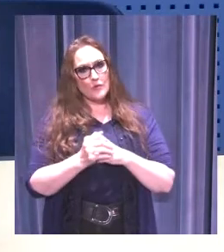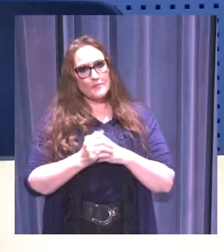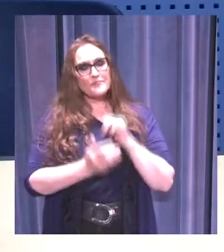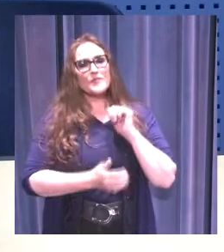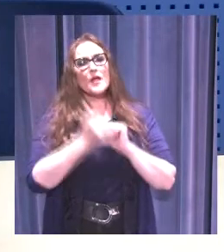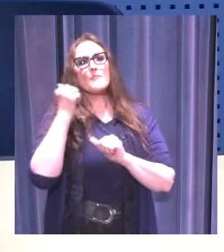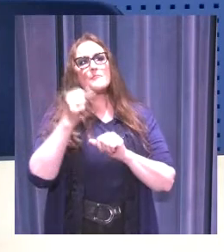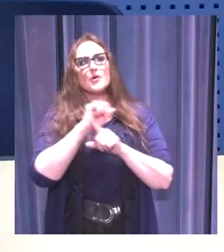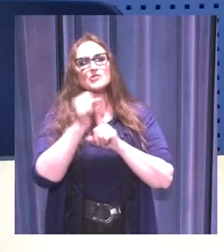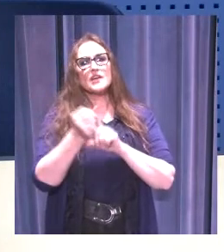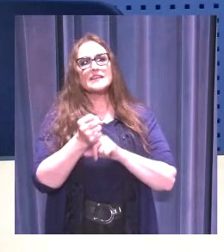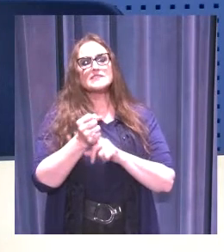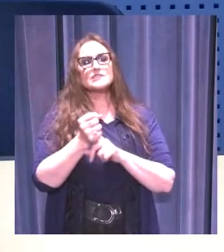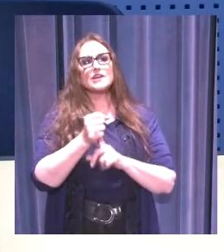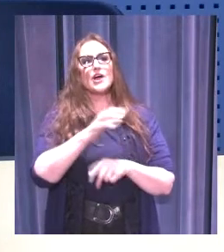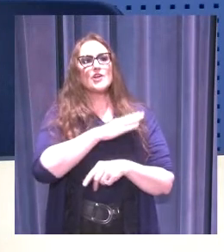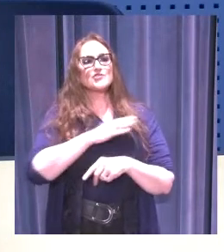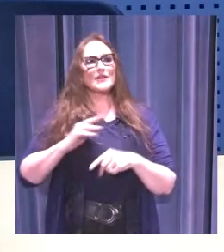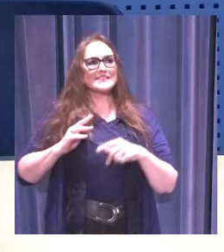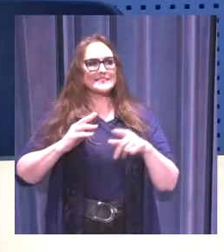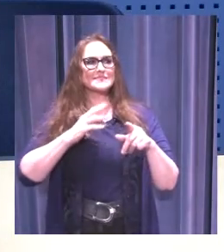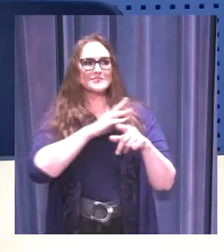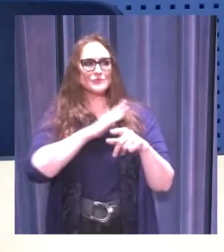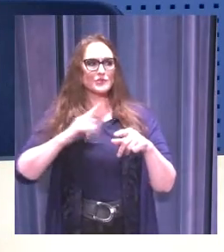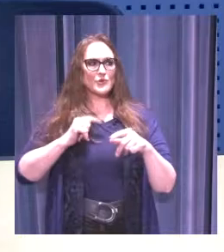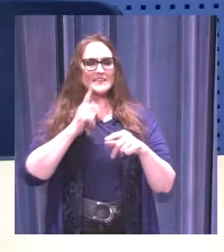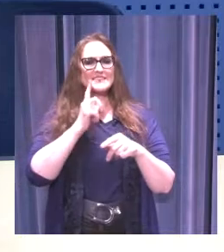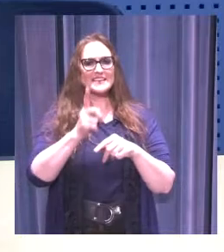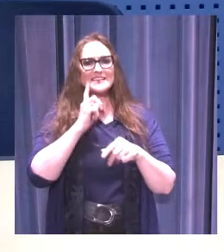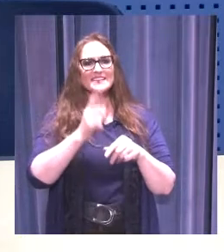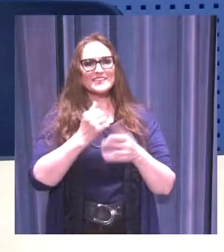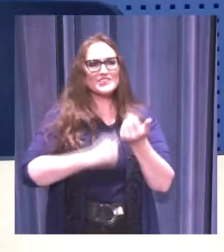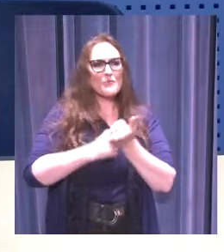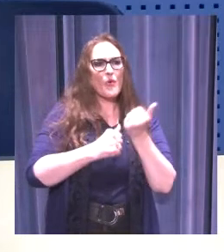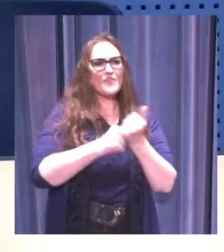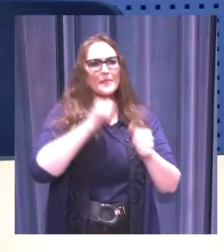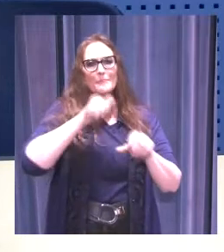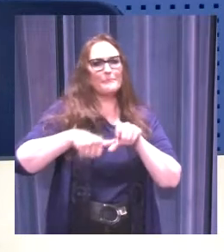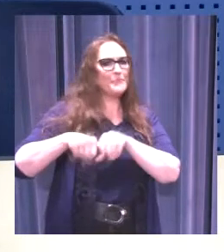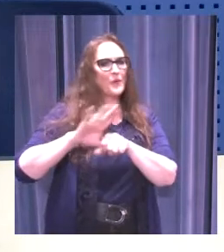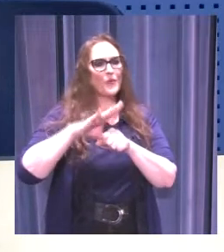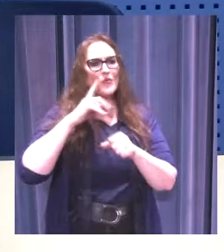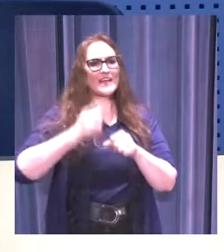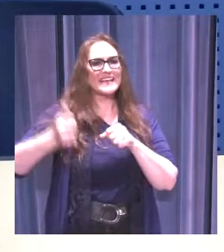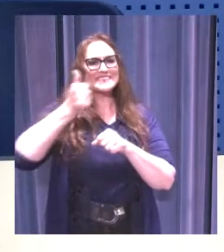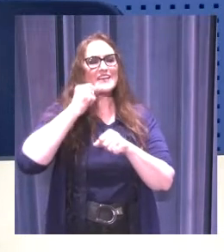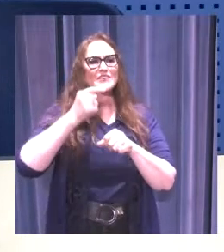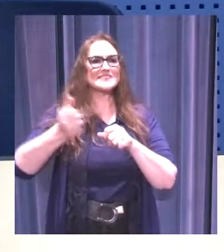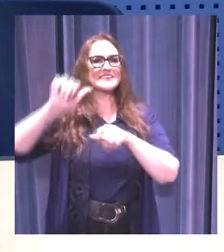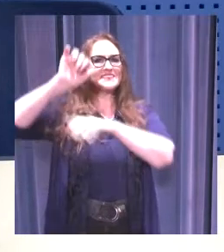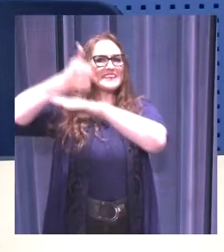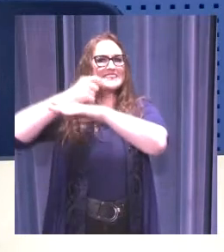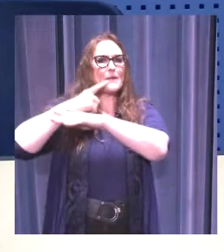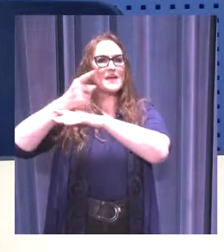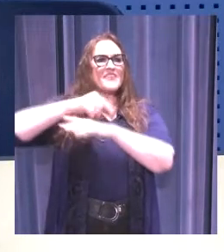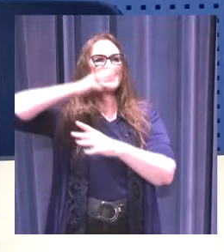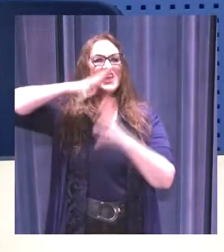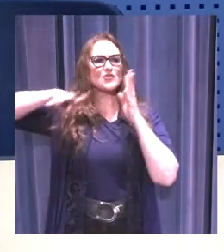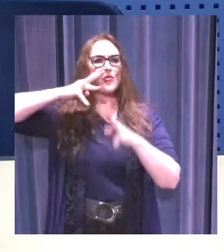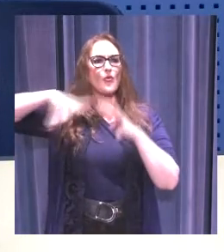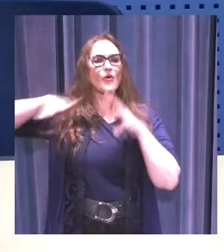most cases, trustees unflinchingly support the incompetent executives they've installed in the top of the organization. The trustees ignore the